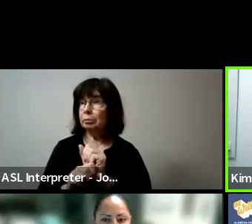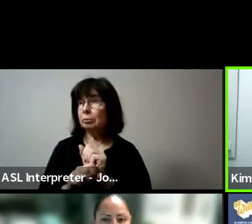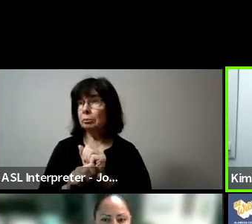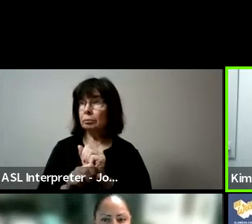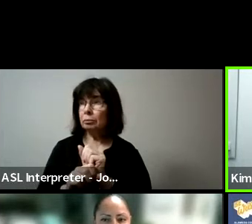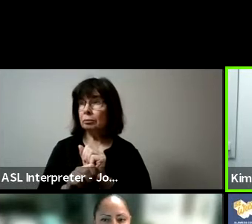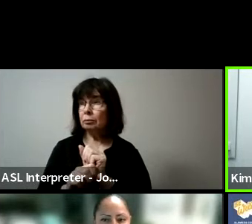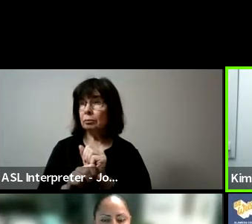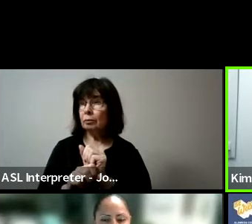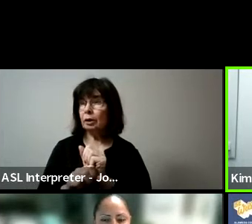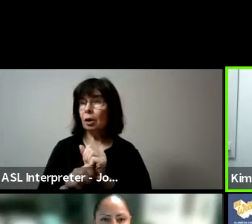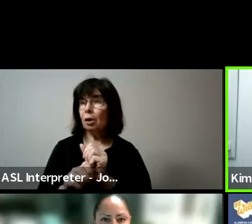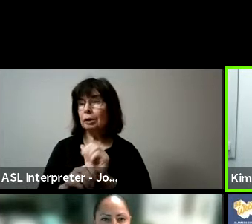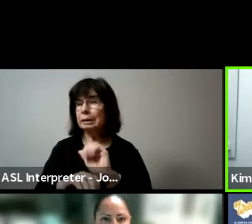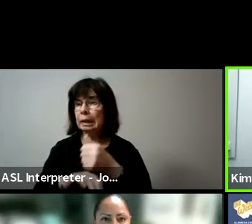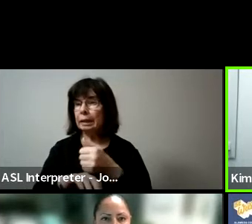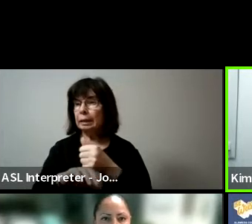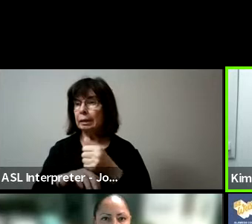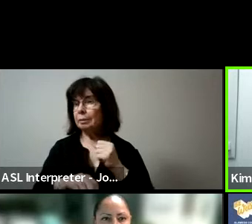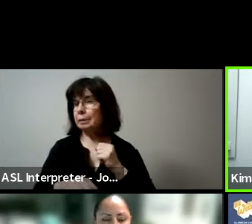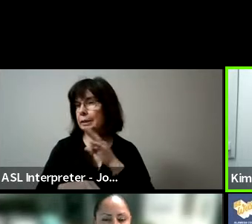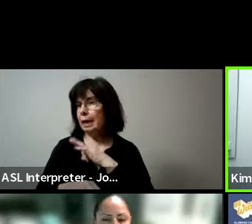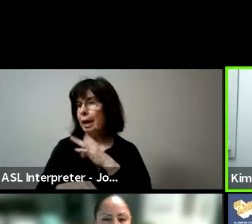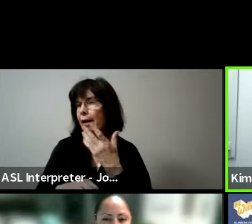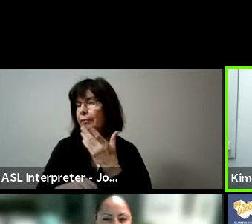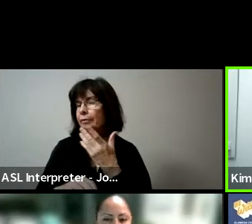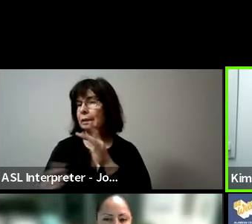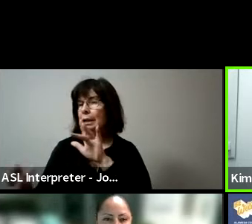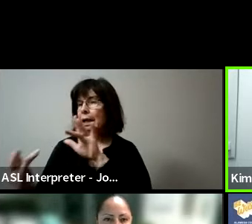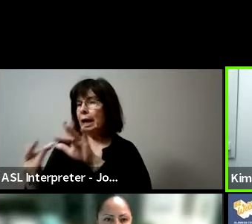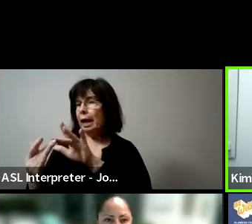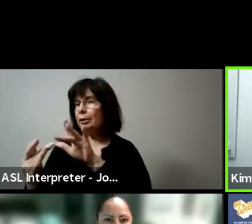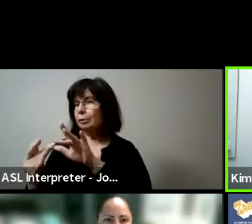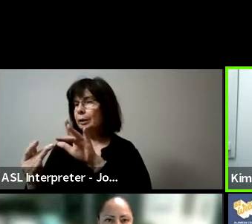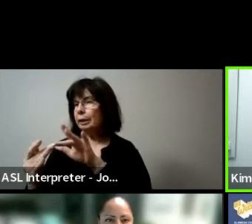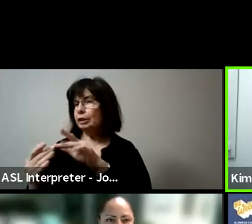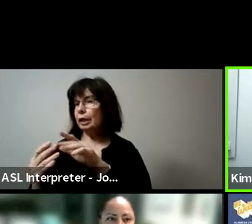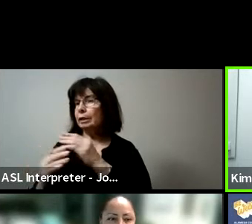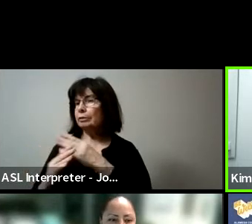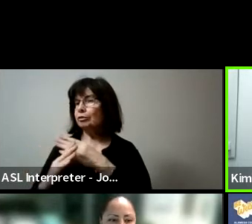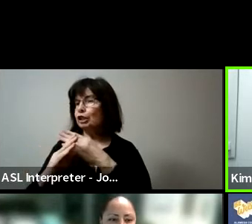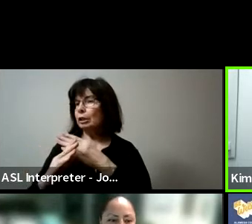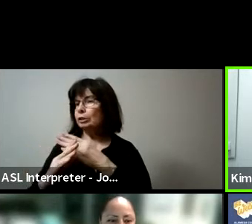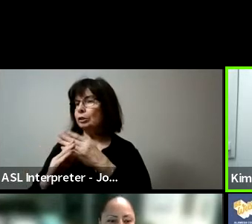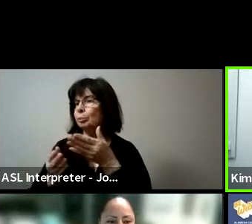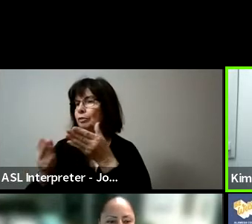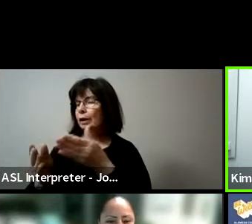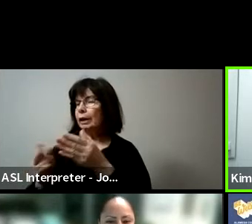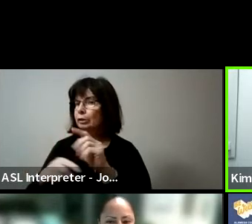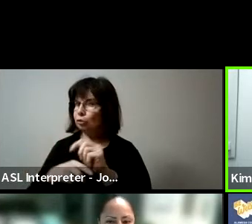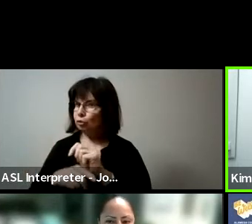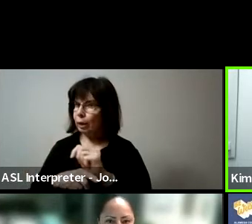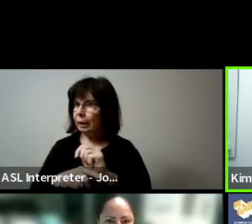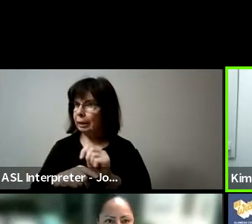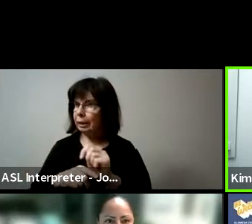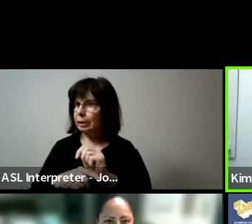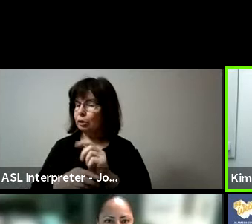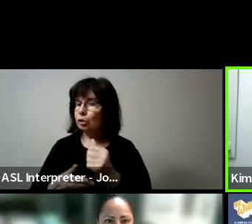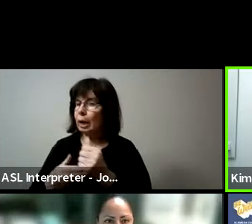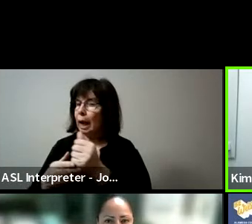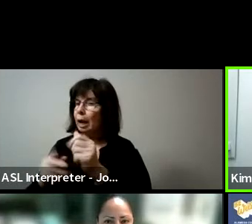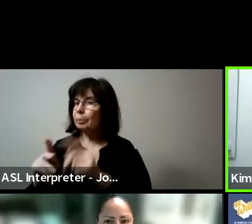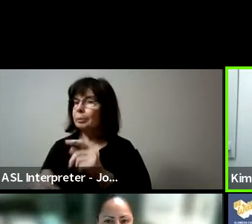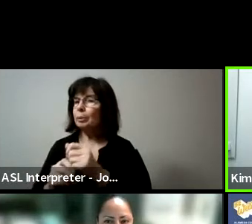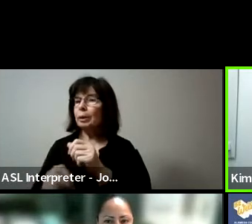getting their staff, outreach and shelter providers trained in helping people with Medi-Cal